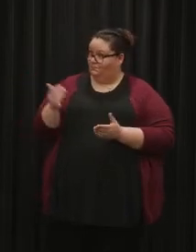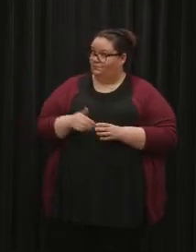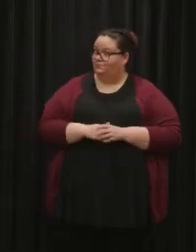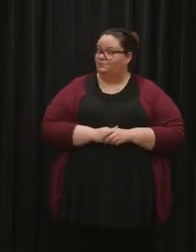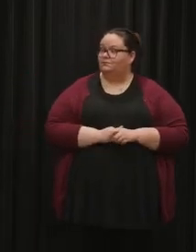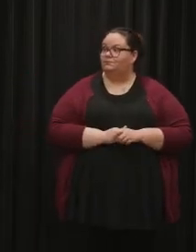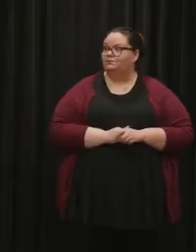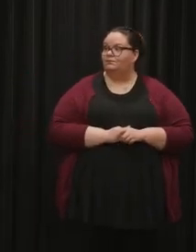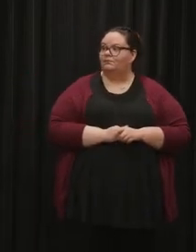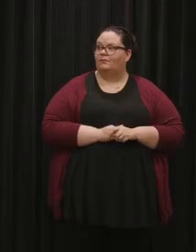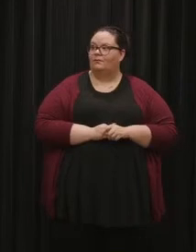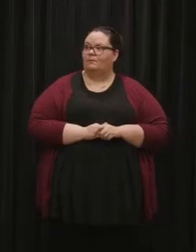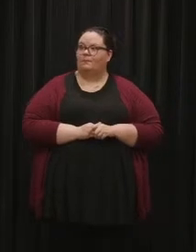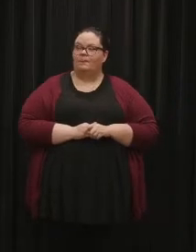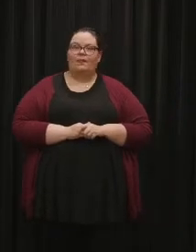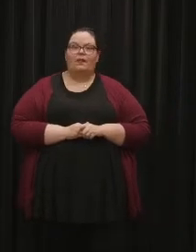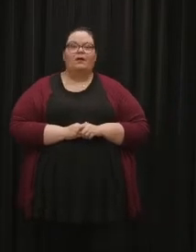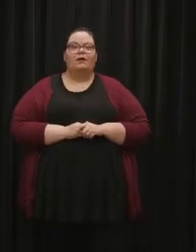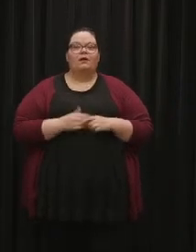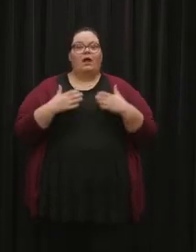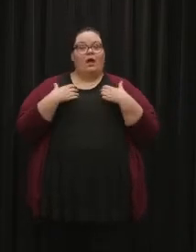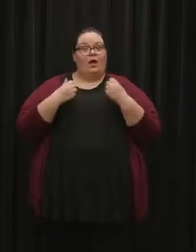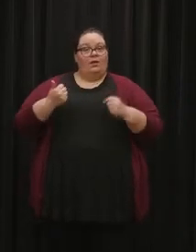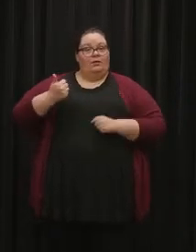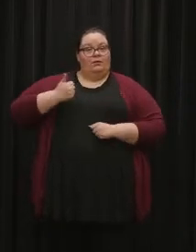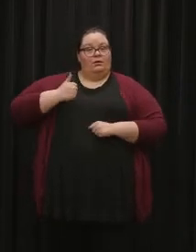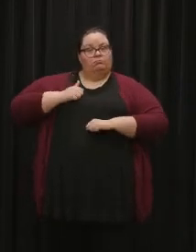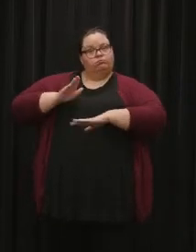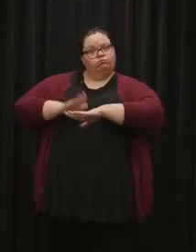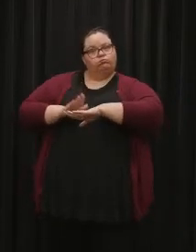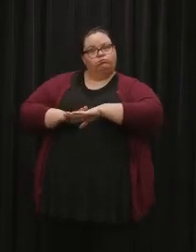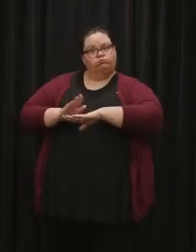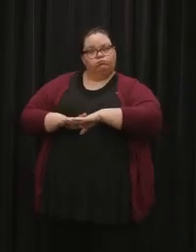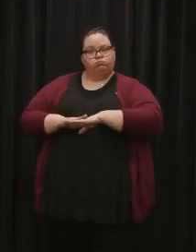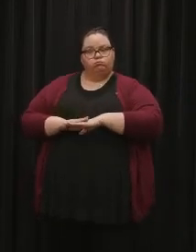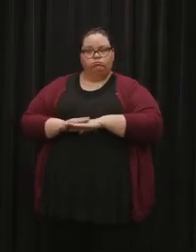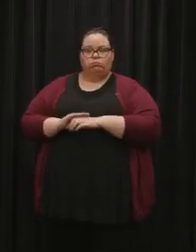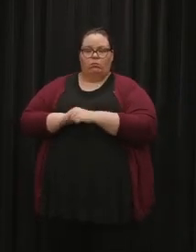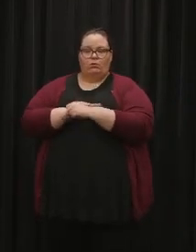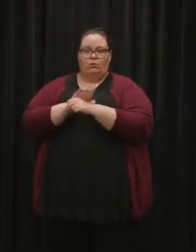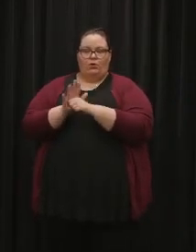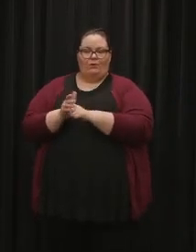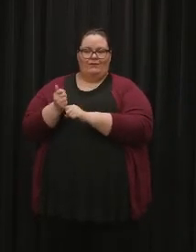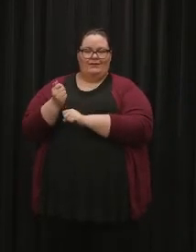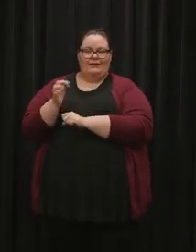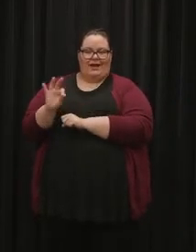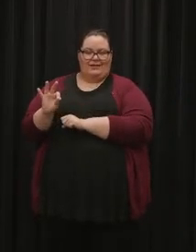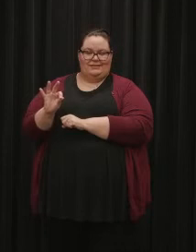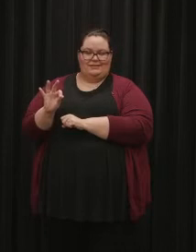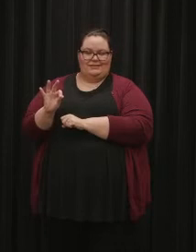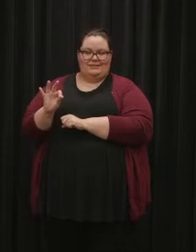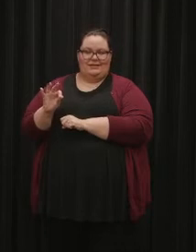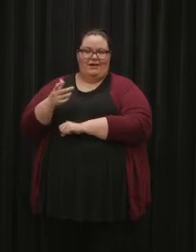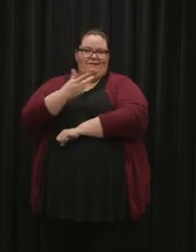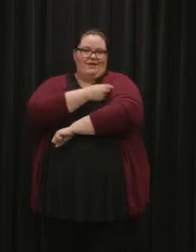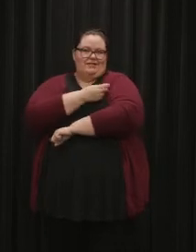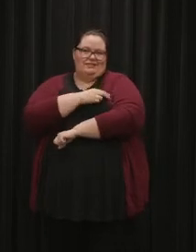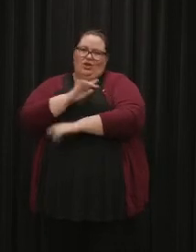Russell. Health Canada issued a warning Wednesday about the risks of buying COVID-19 vaccines sold on the